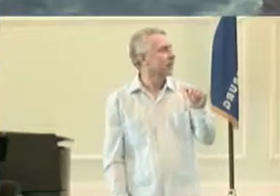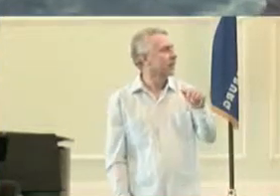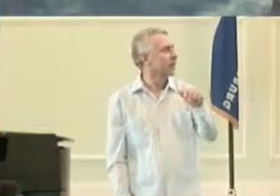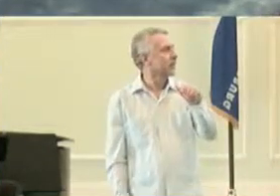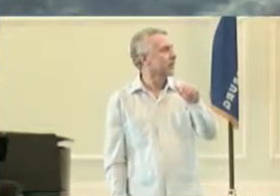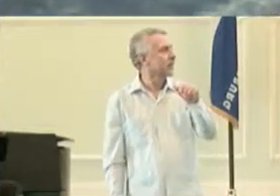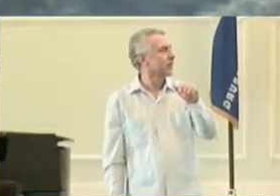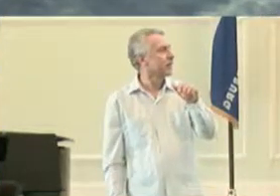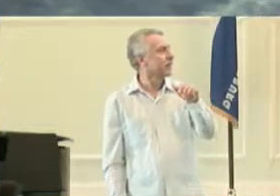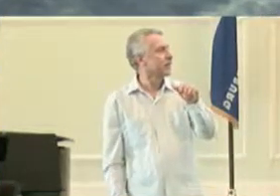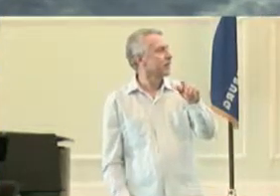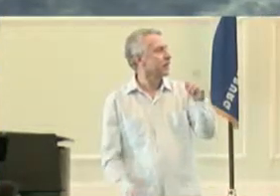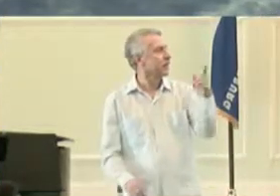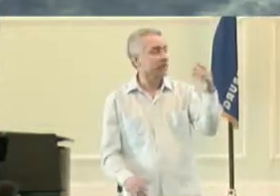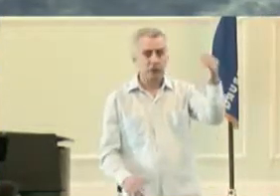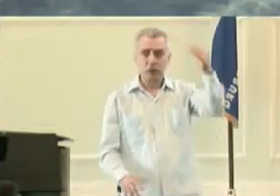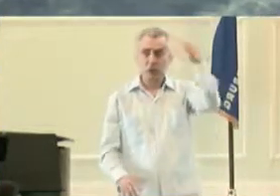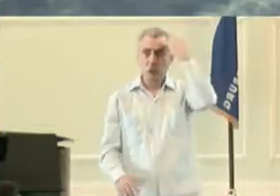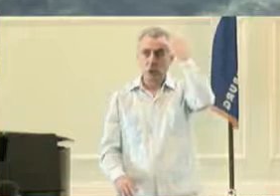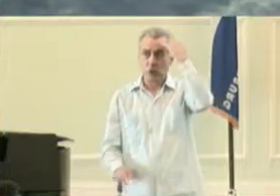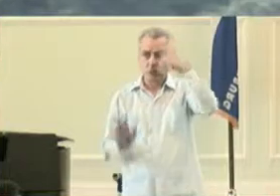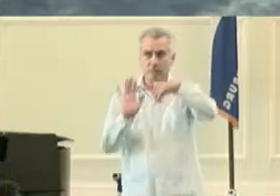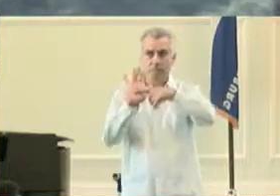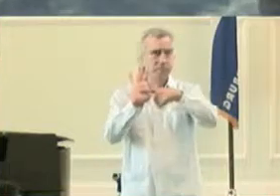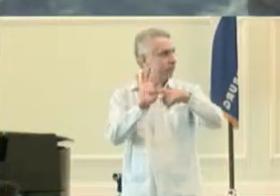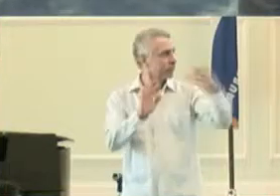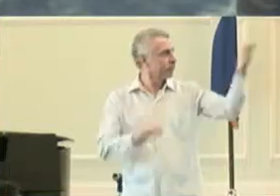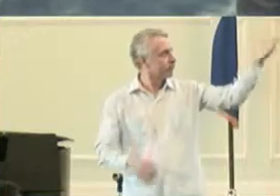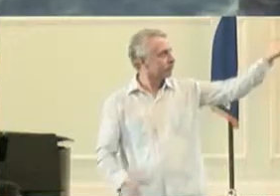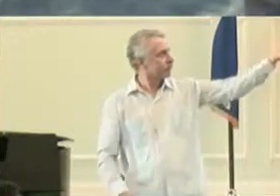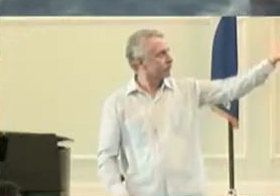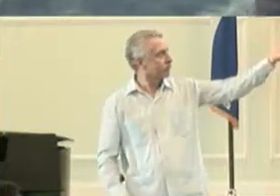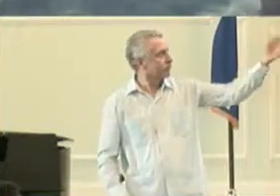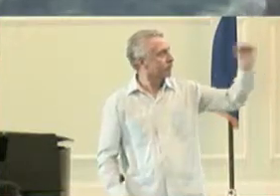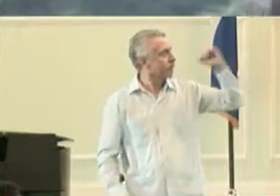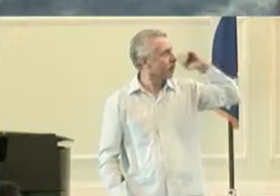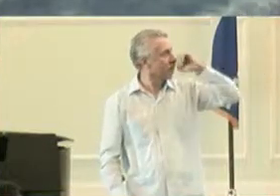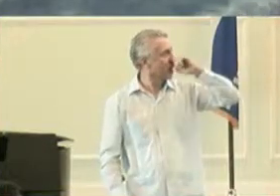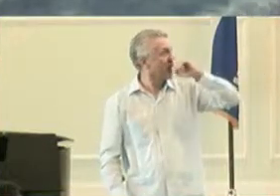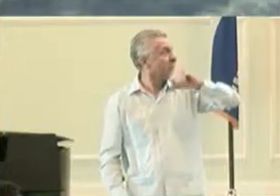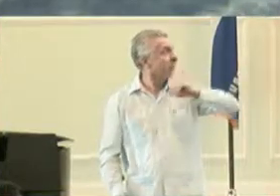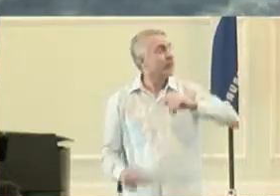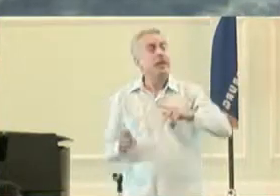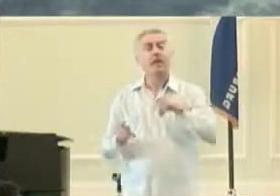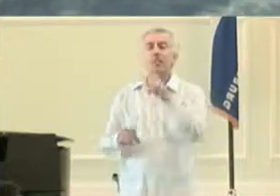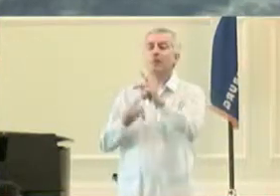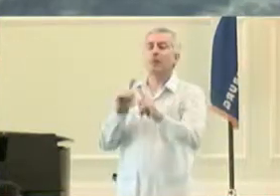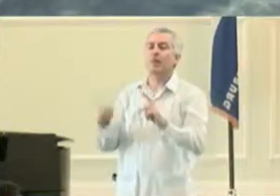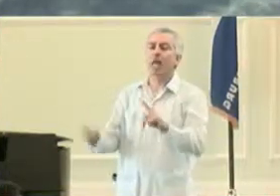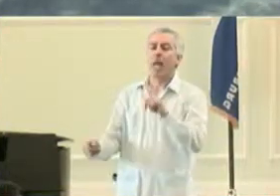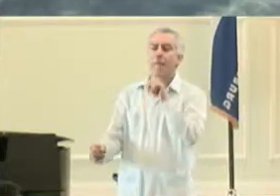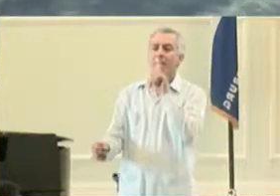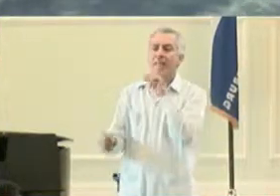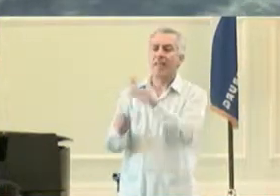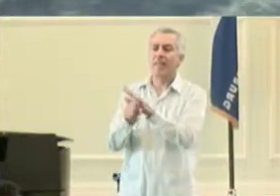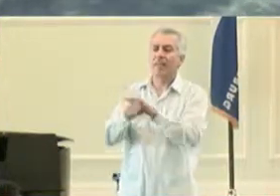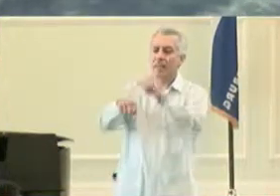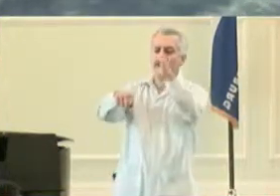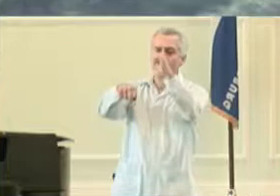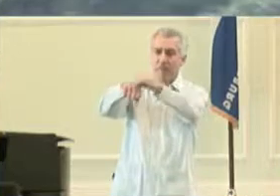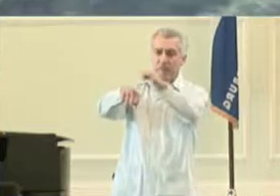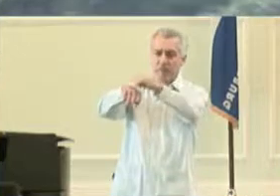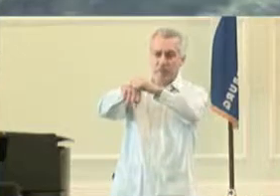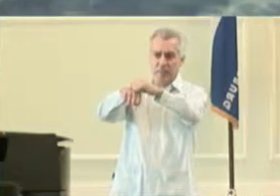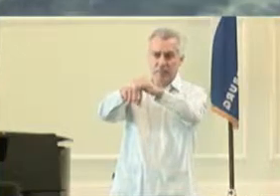Now, just so you know, there are some people that believe that the mountain